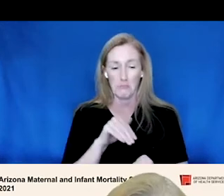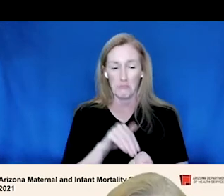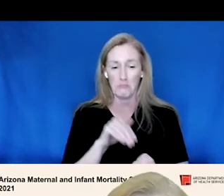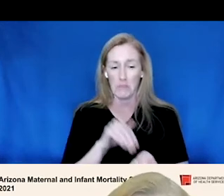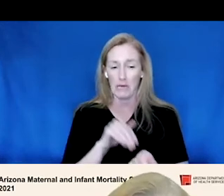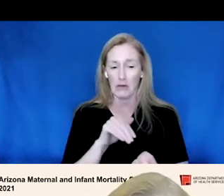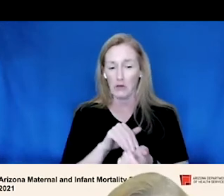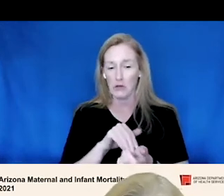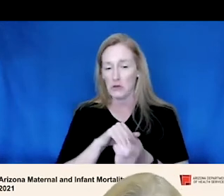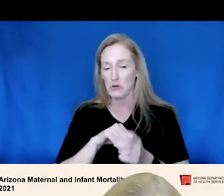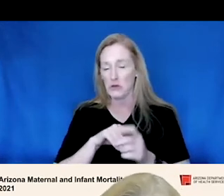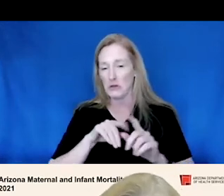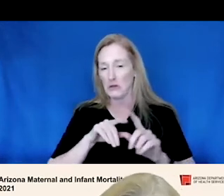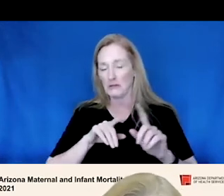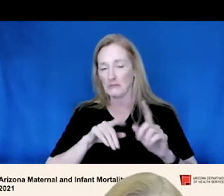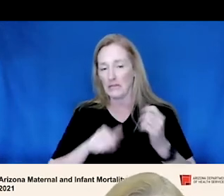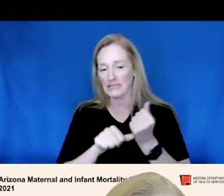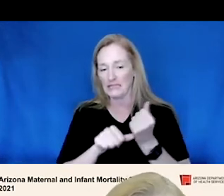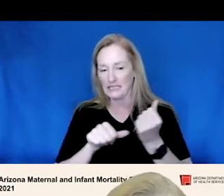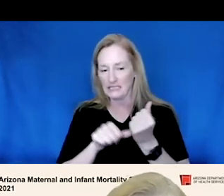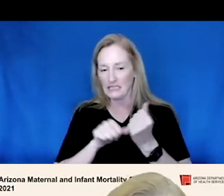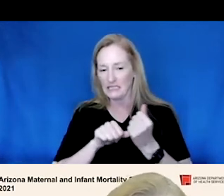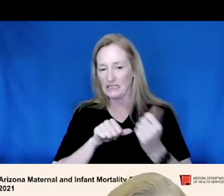monitoring under provider